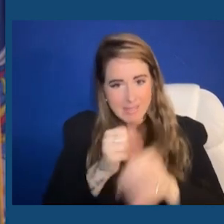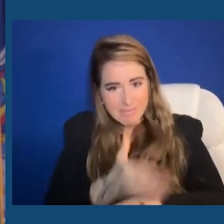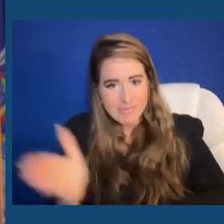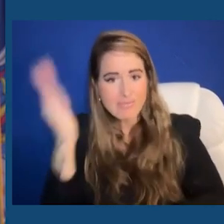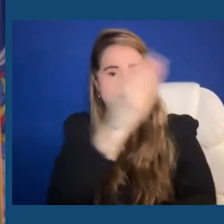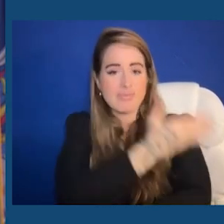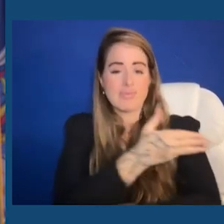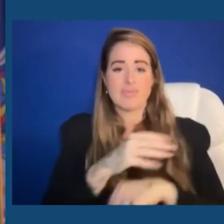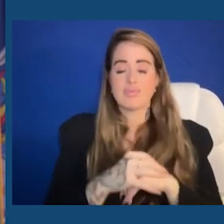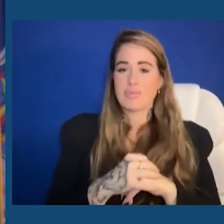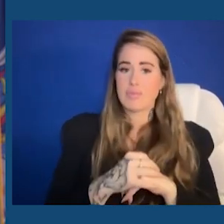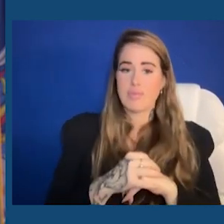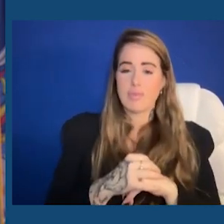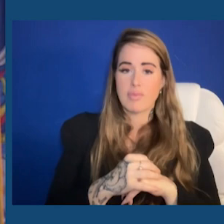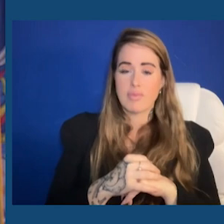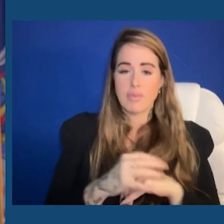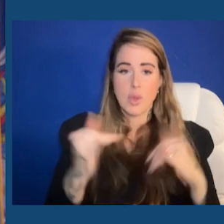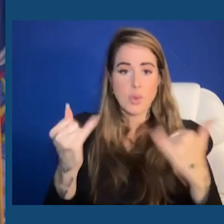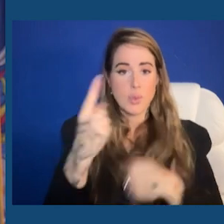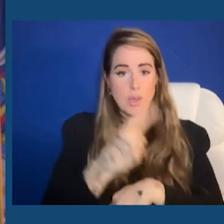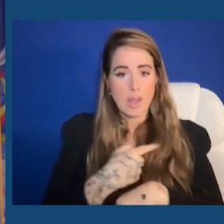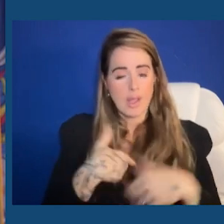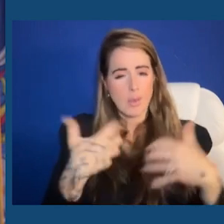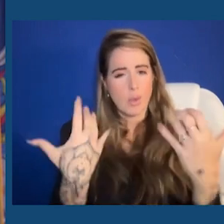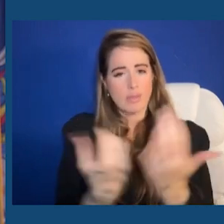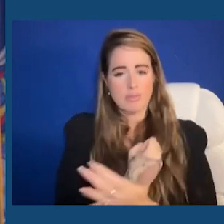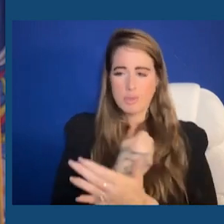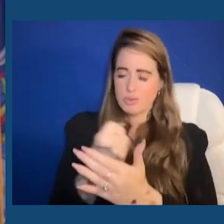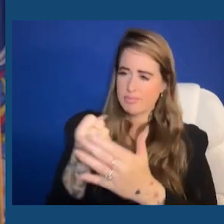today, I want to commend you, Governor,